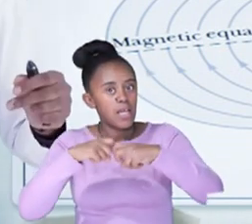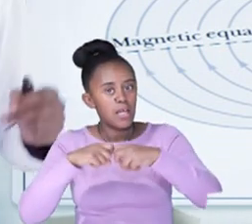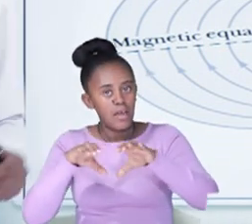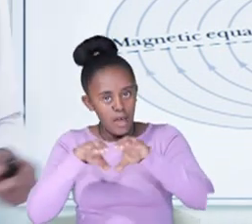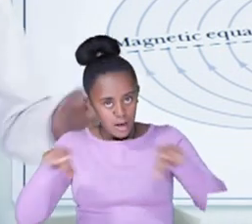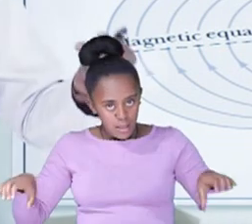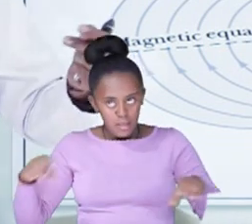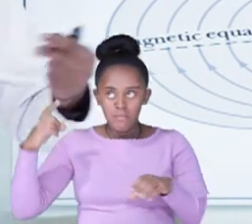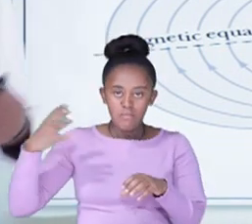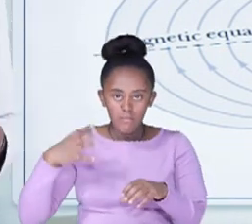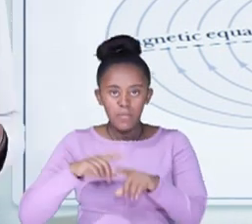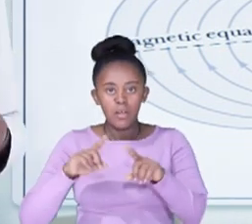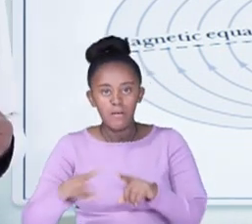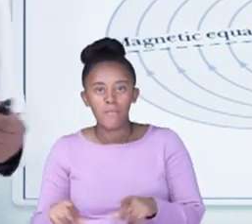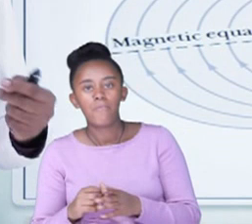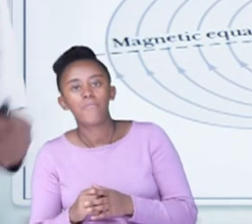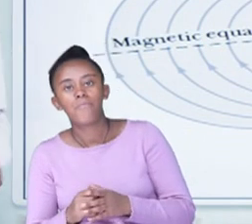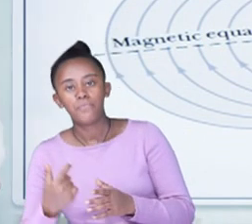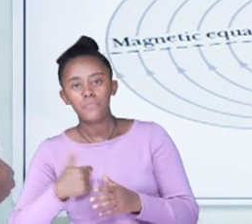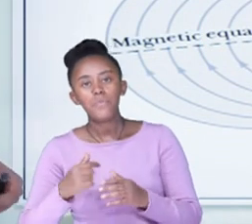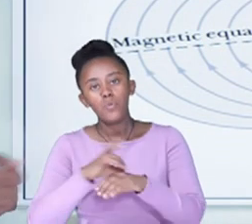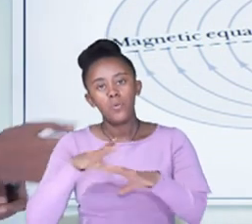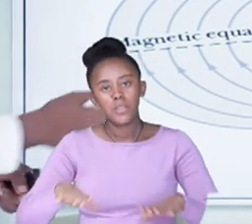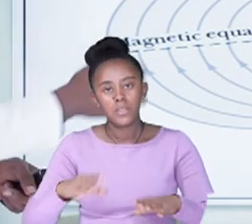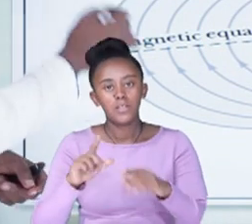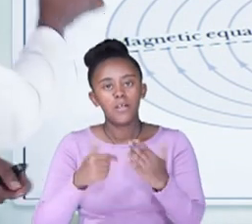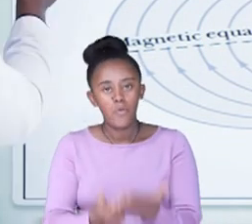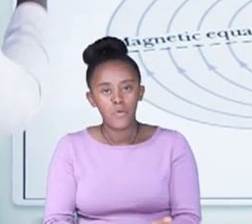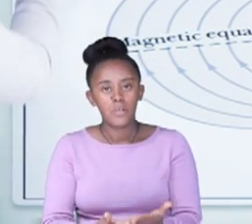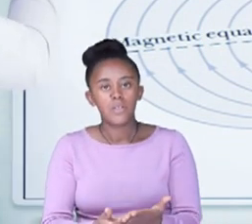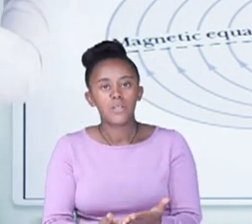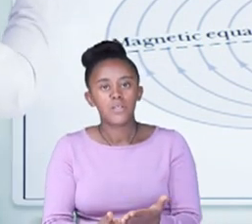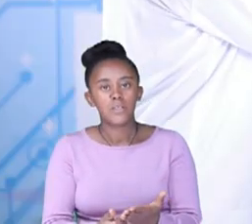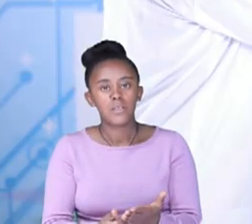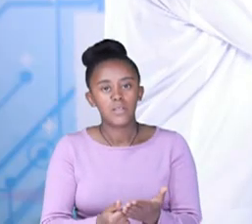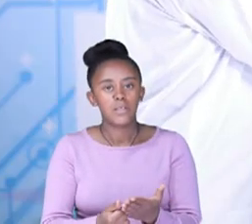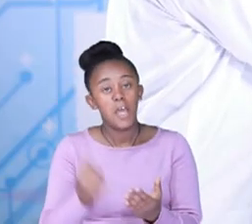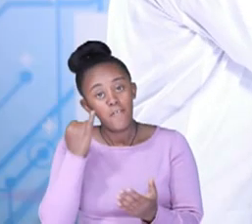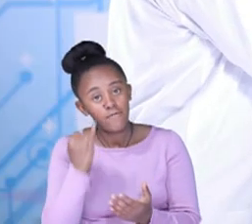the sun and radiate towards Earth. Therefore, if the